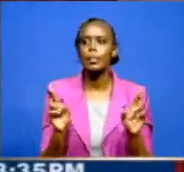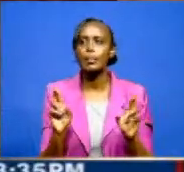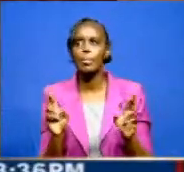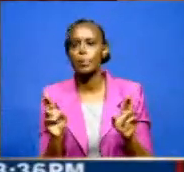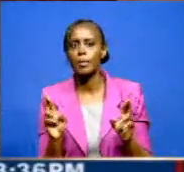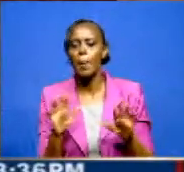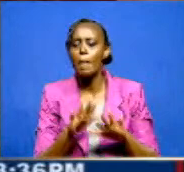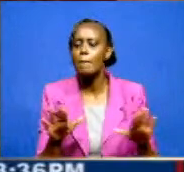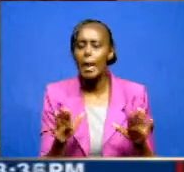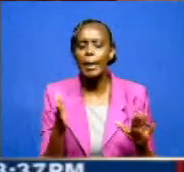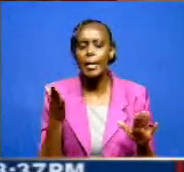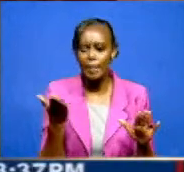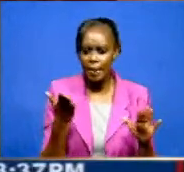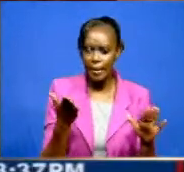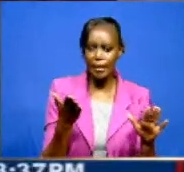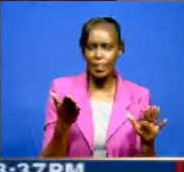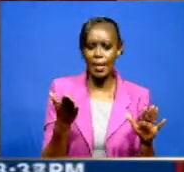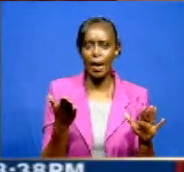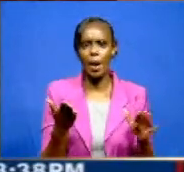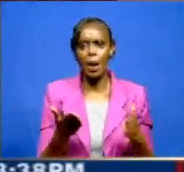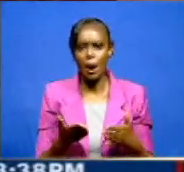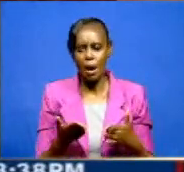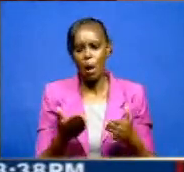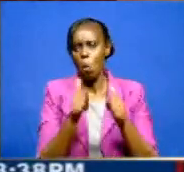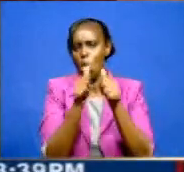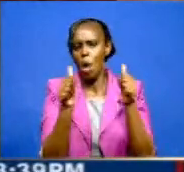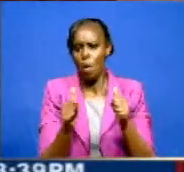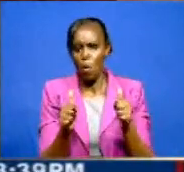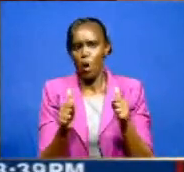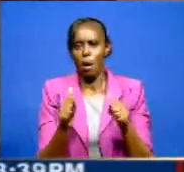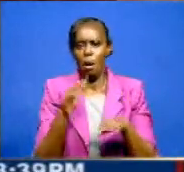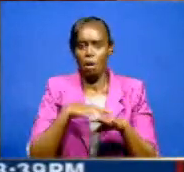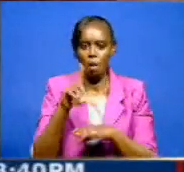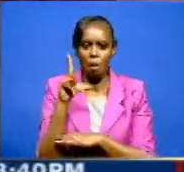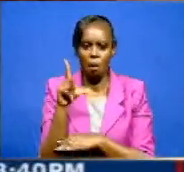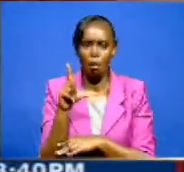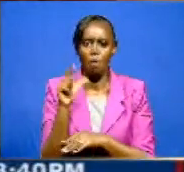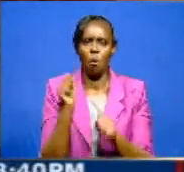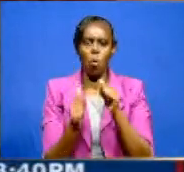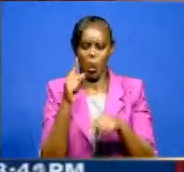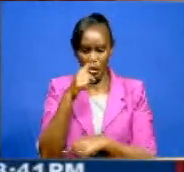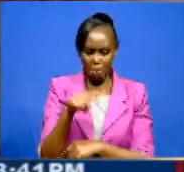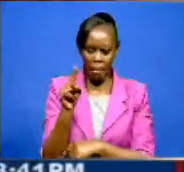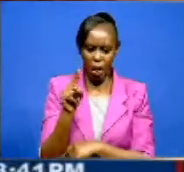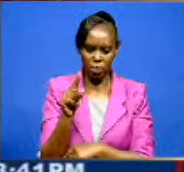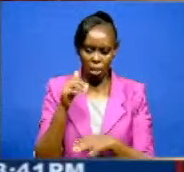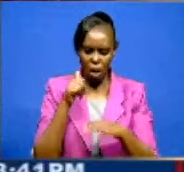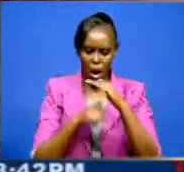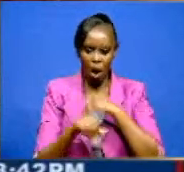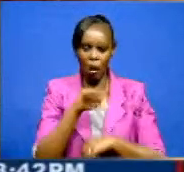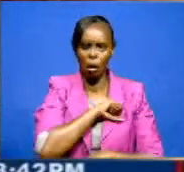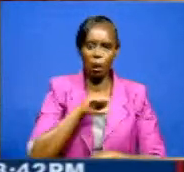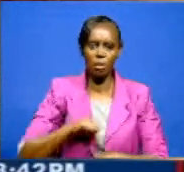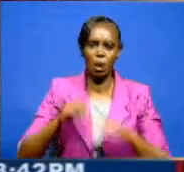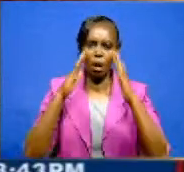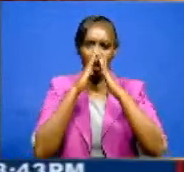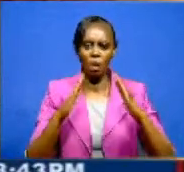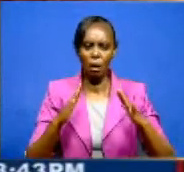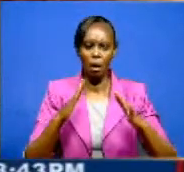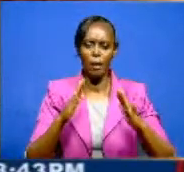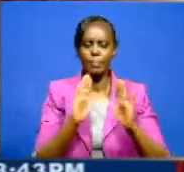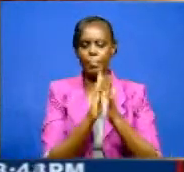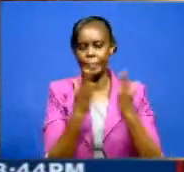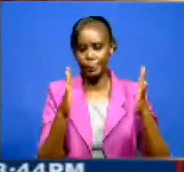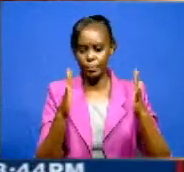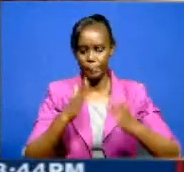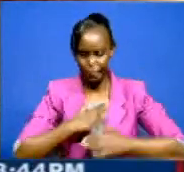the market already is responding well to that legislation that has been passed by this House. So, hongera sana Senator Wambua. You